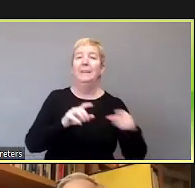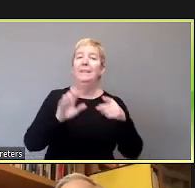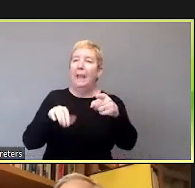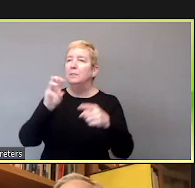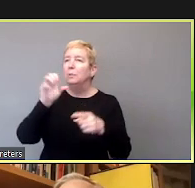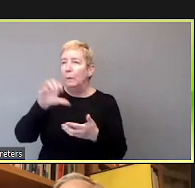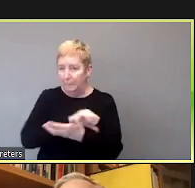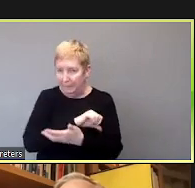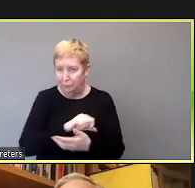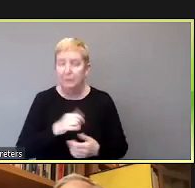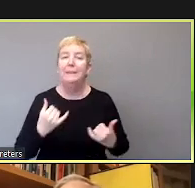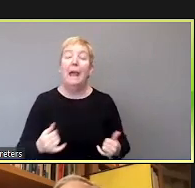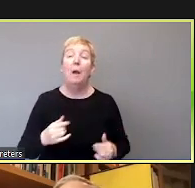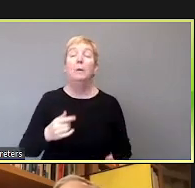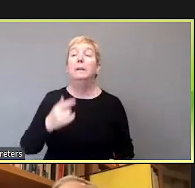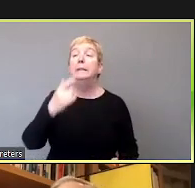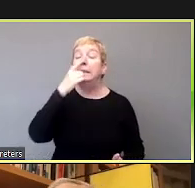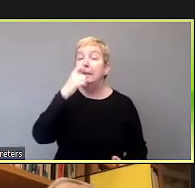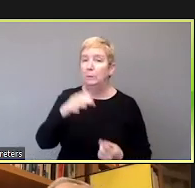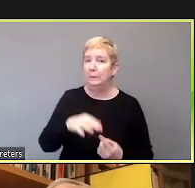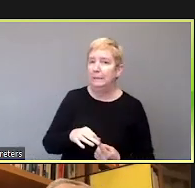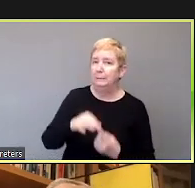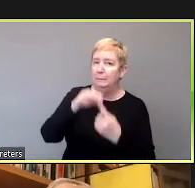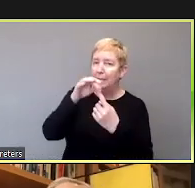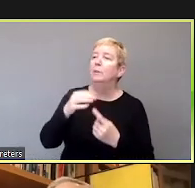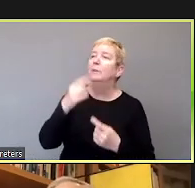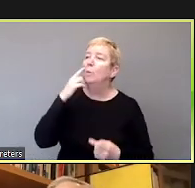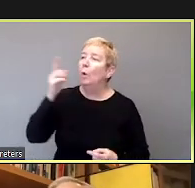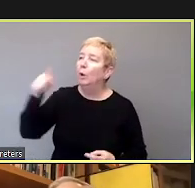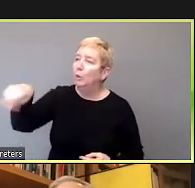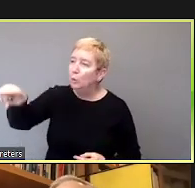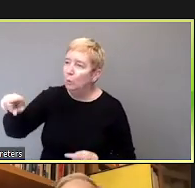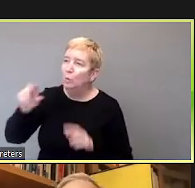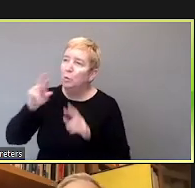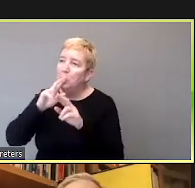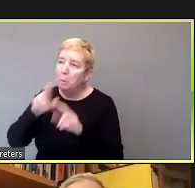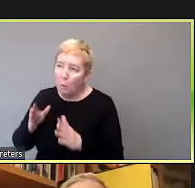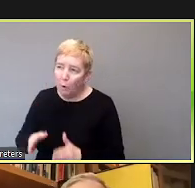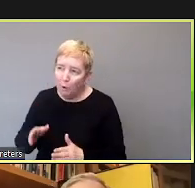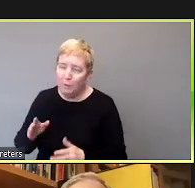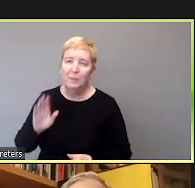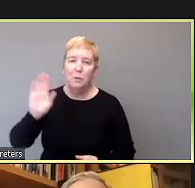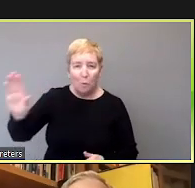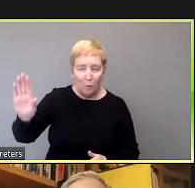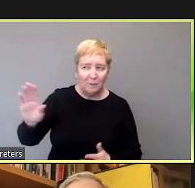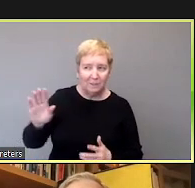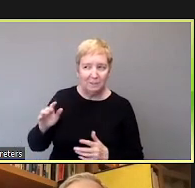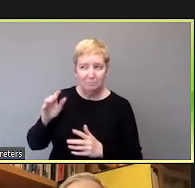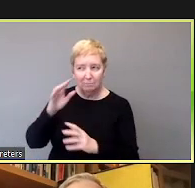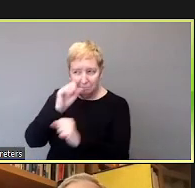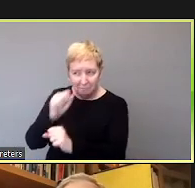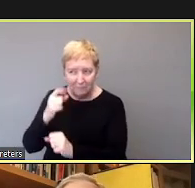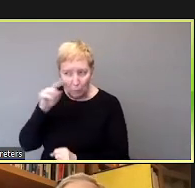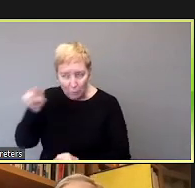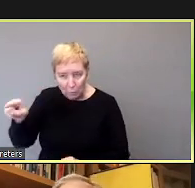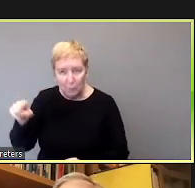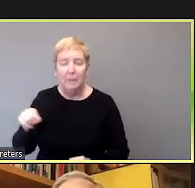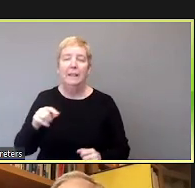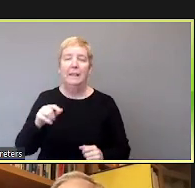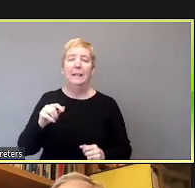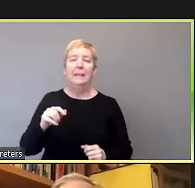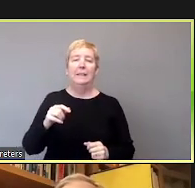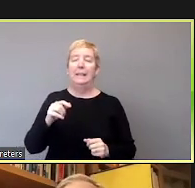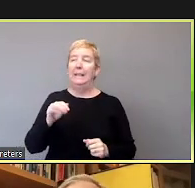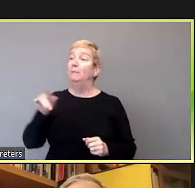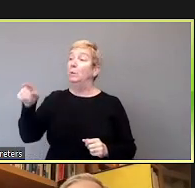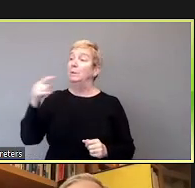a special feature for reporters, basically only here at the end. But you can go in and it says, I want to